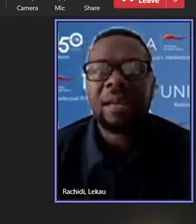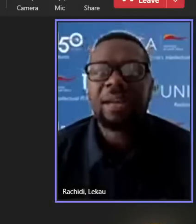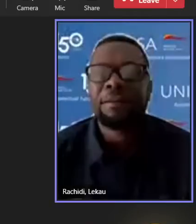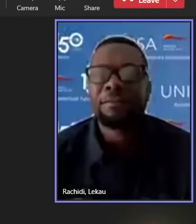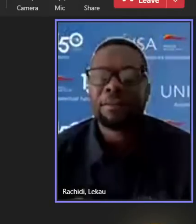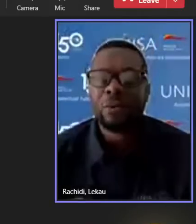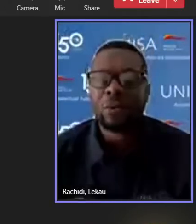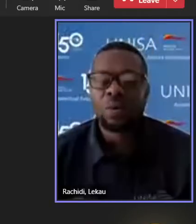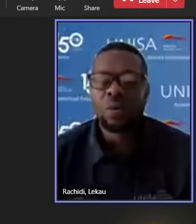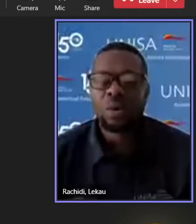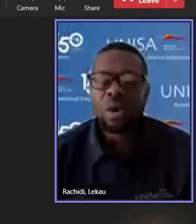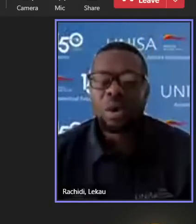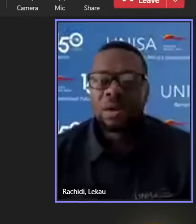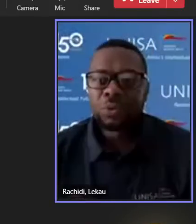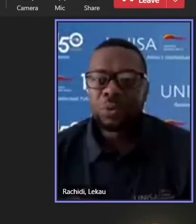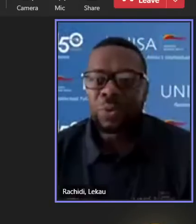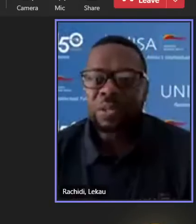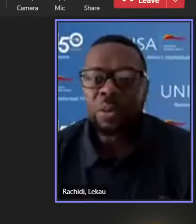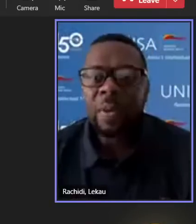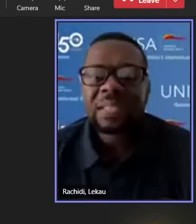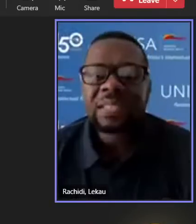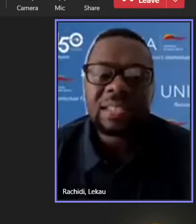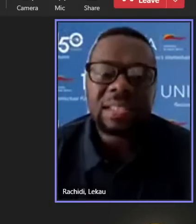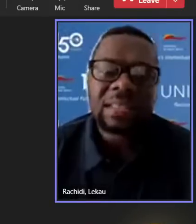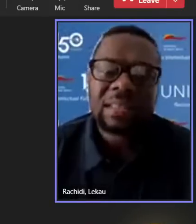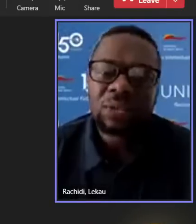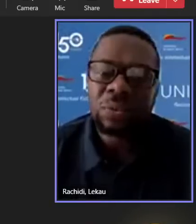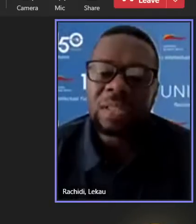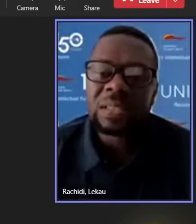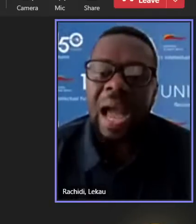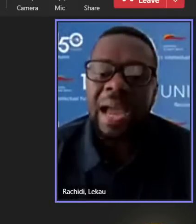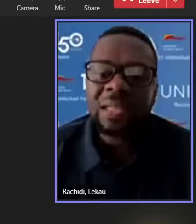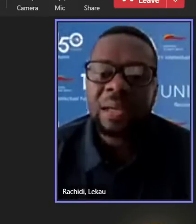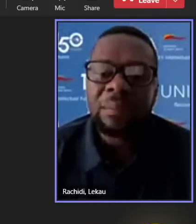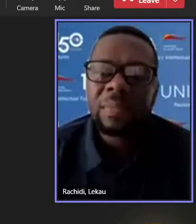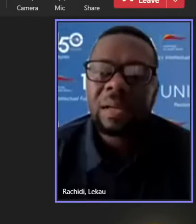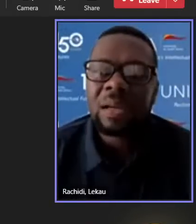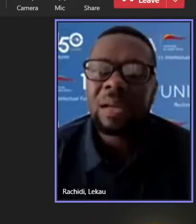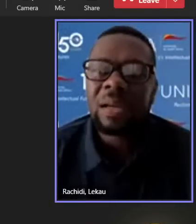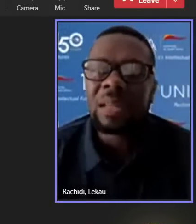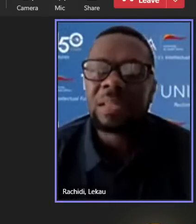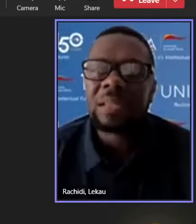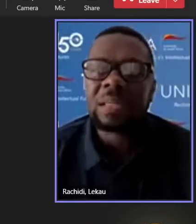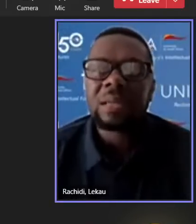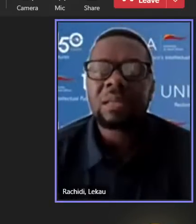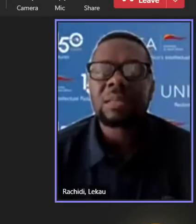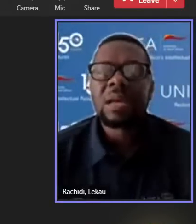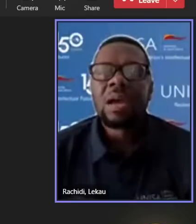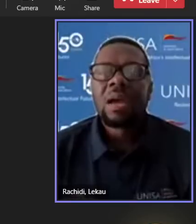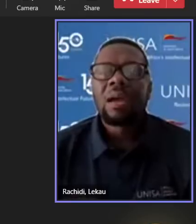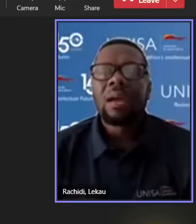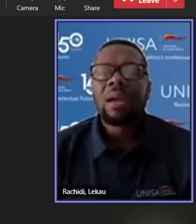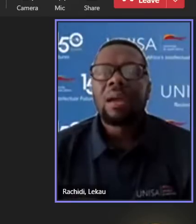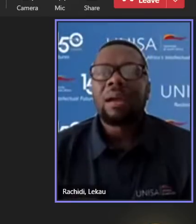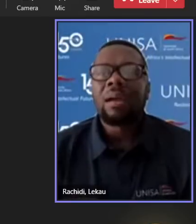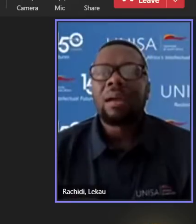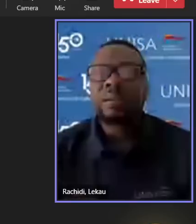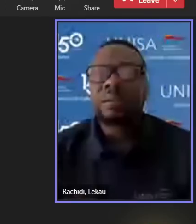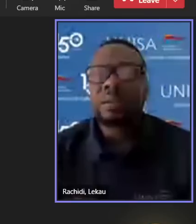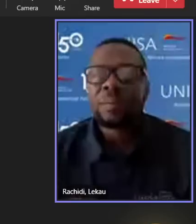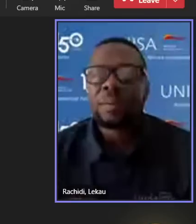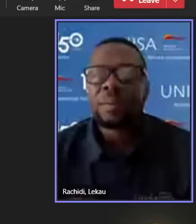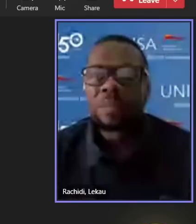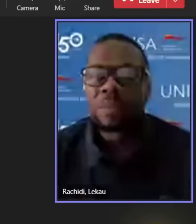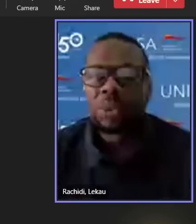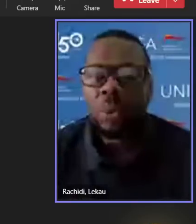Tetenkuna, for doing so much justice to this item that is